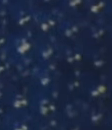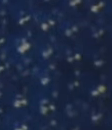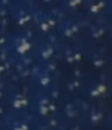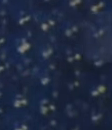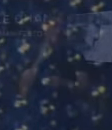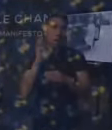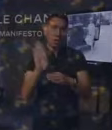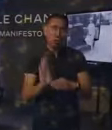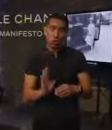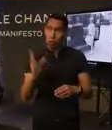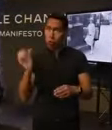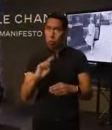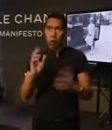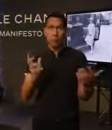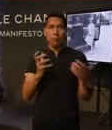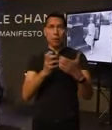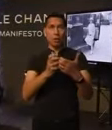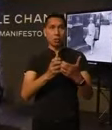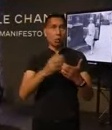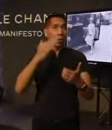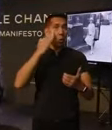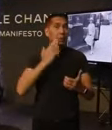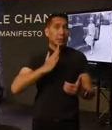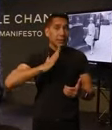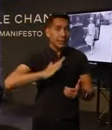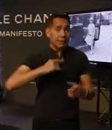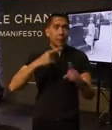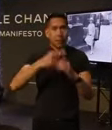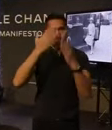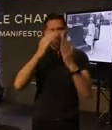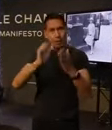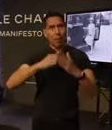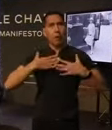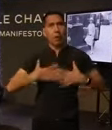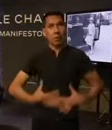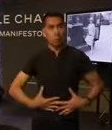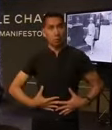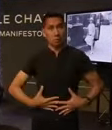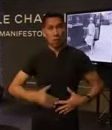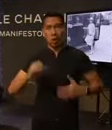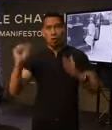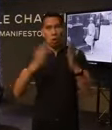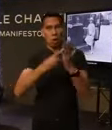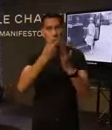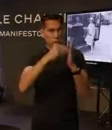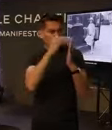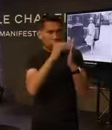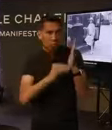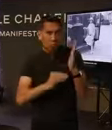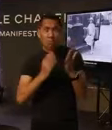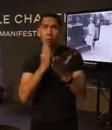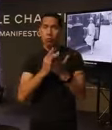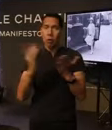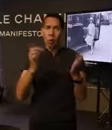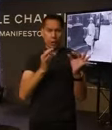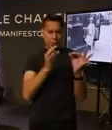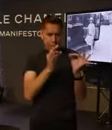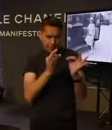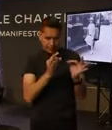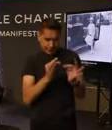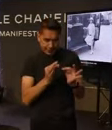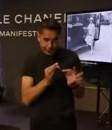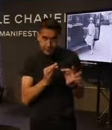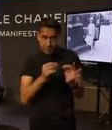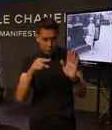serve a woman's needs and respect their bodies. Her manifesto, if you like, a design style based on the principles